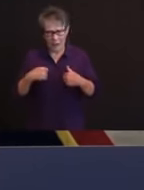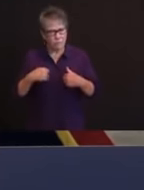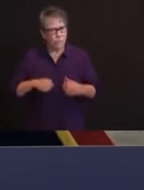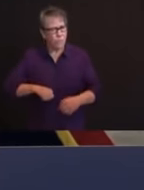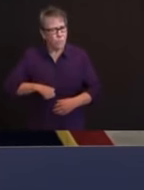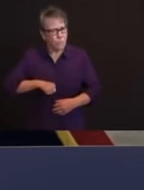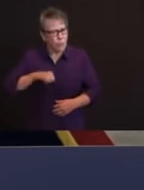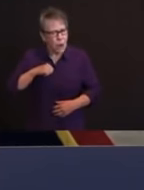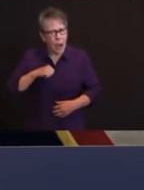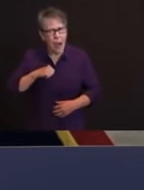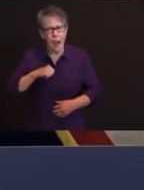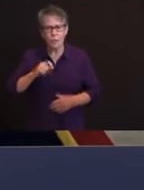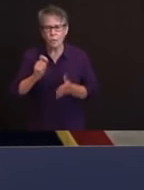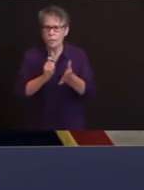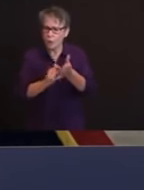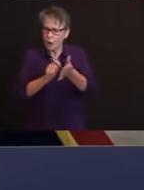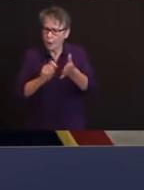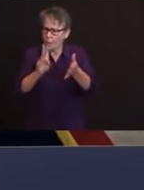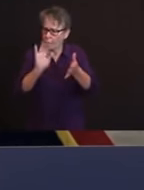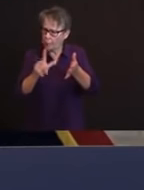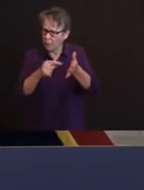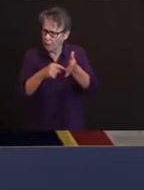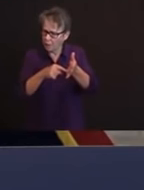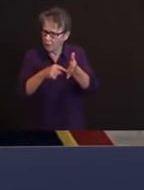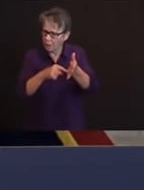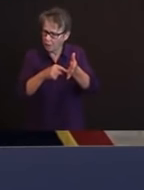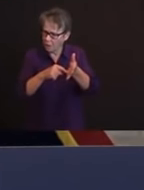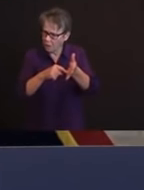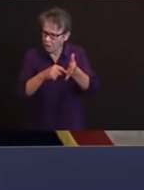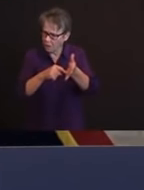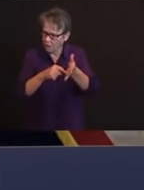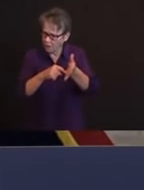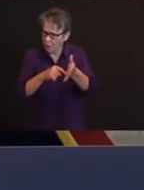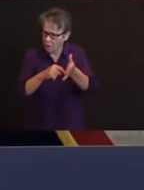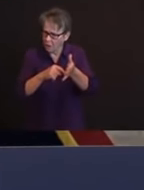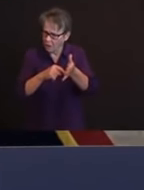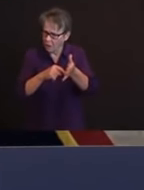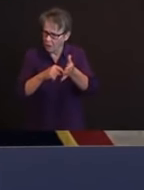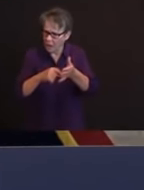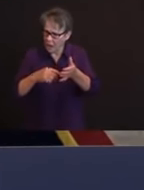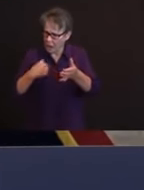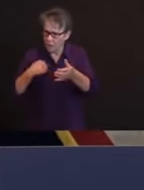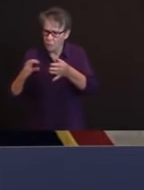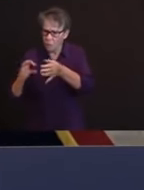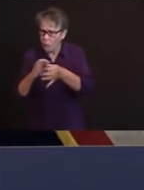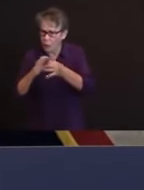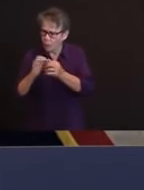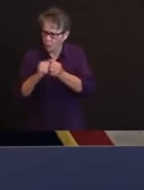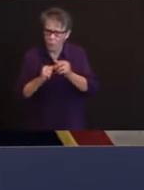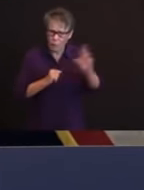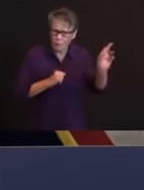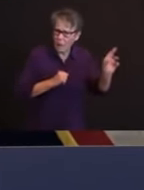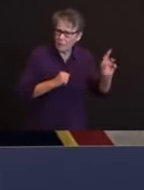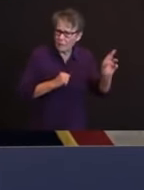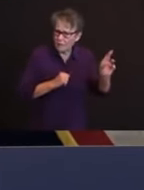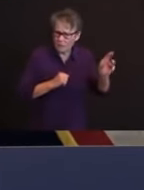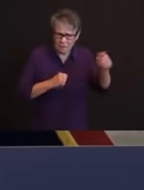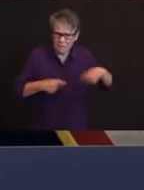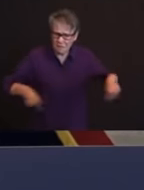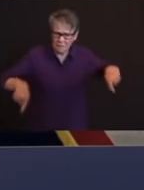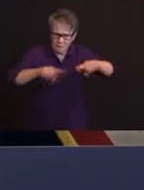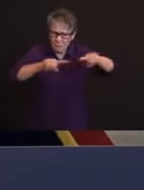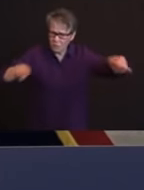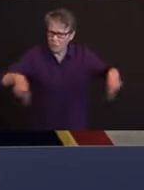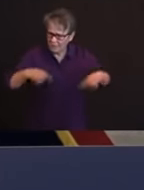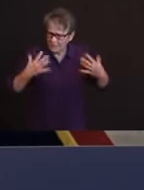bipartisan provisions with partners on both sides of the aisle. We've already been focusing on getting things done, including a bill that